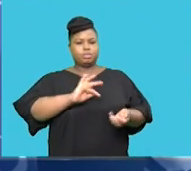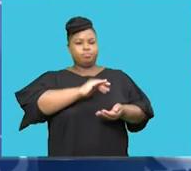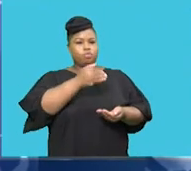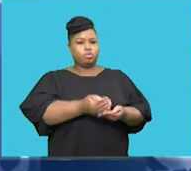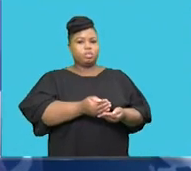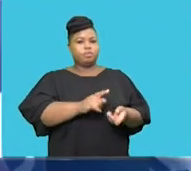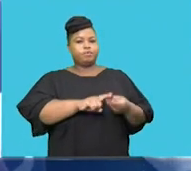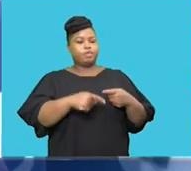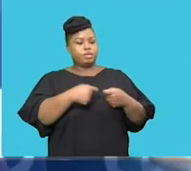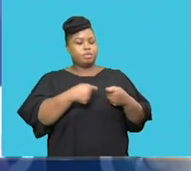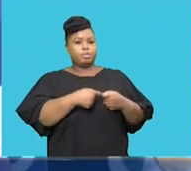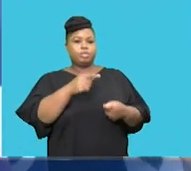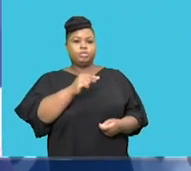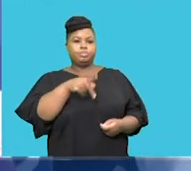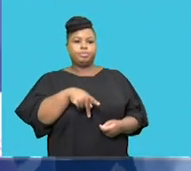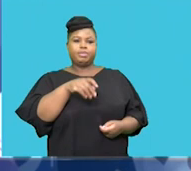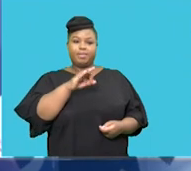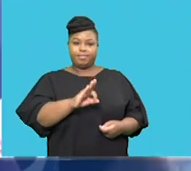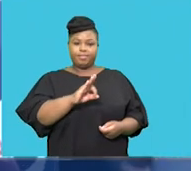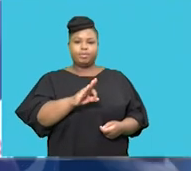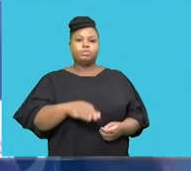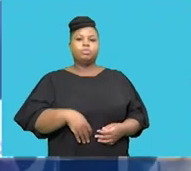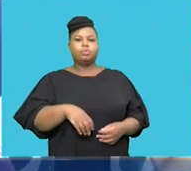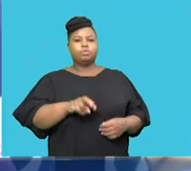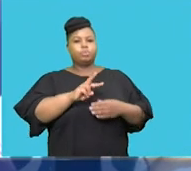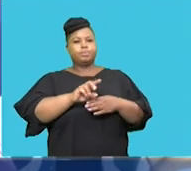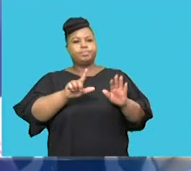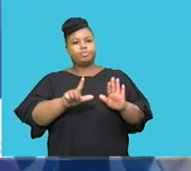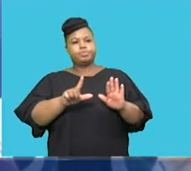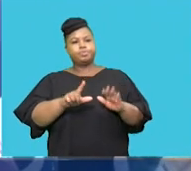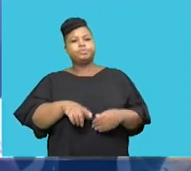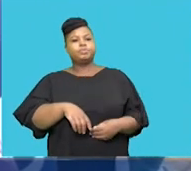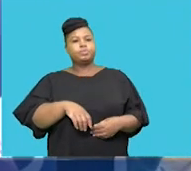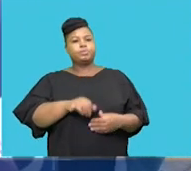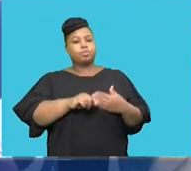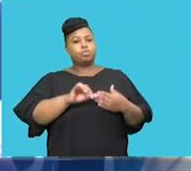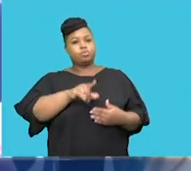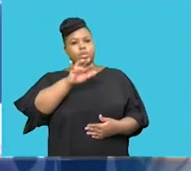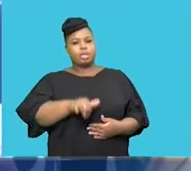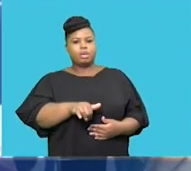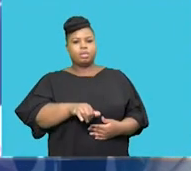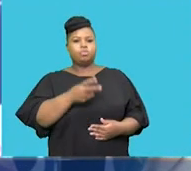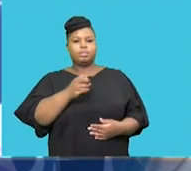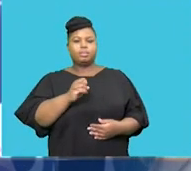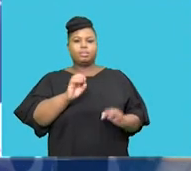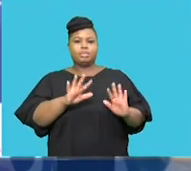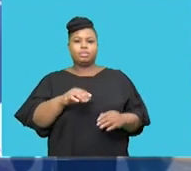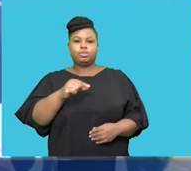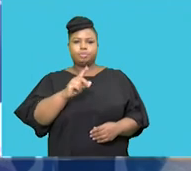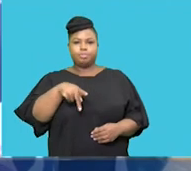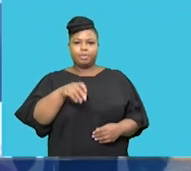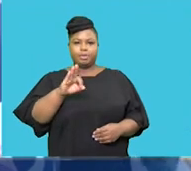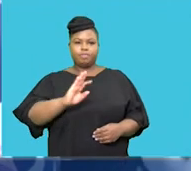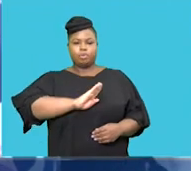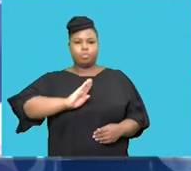GPF on 27 July 2010, the GPF board approved